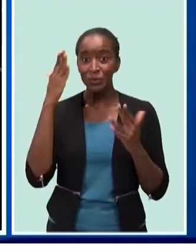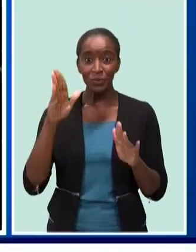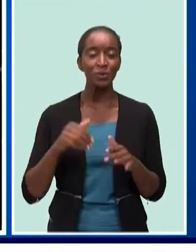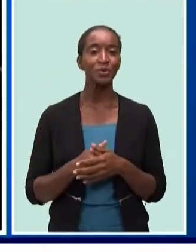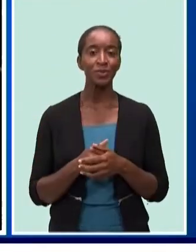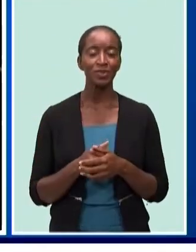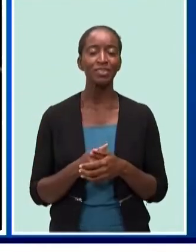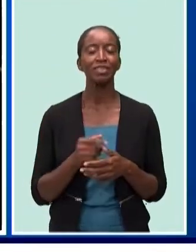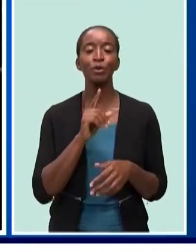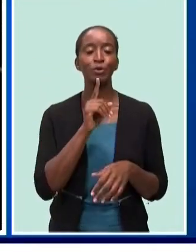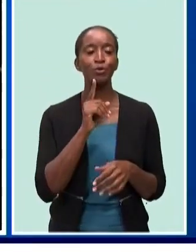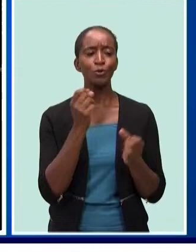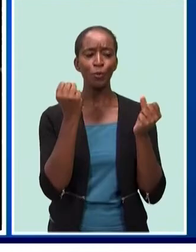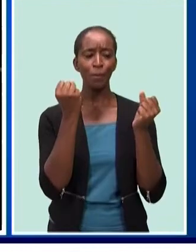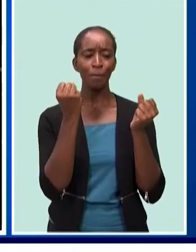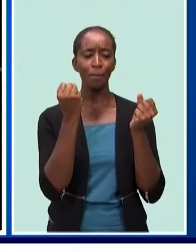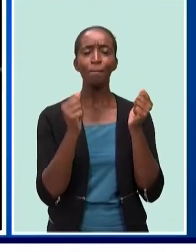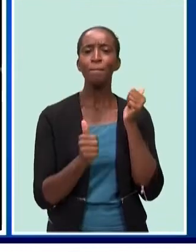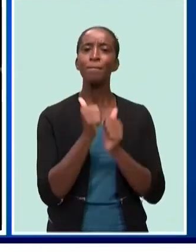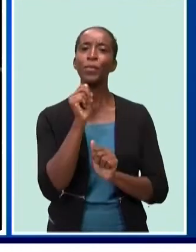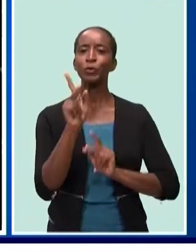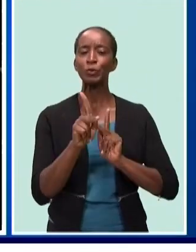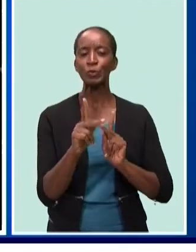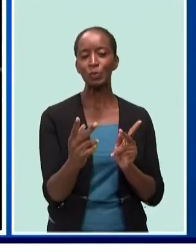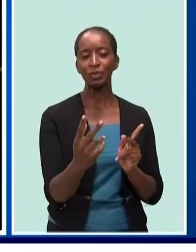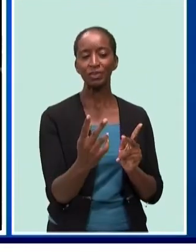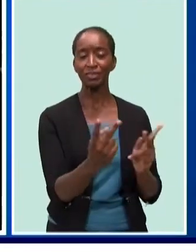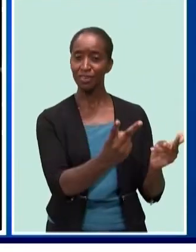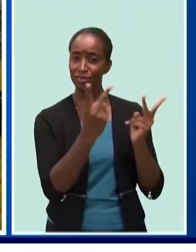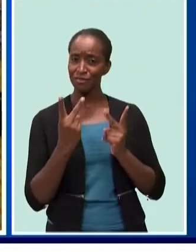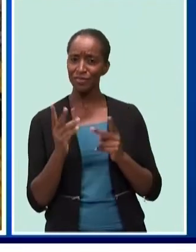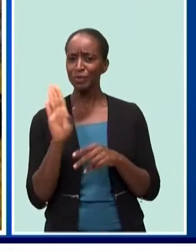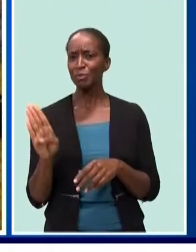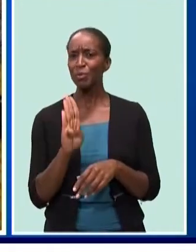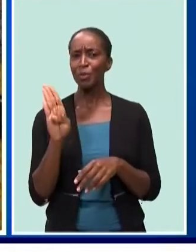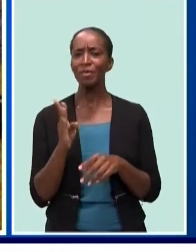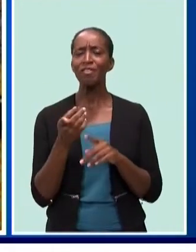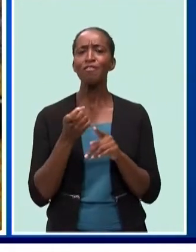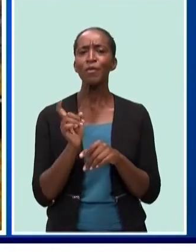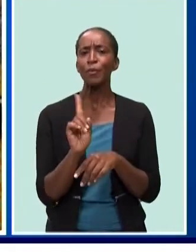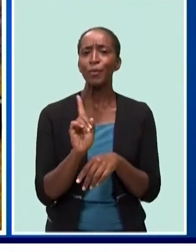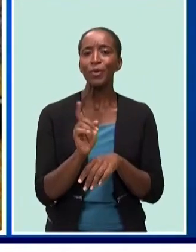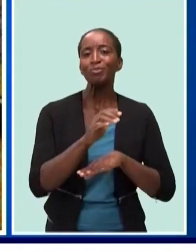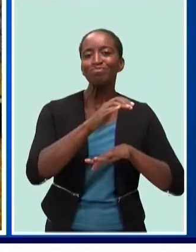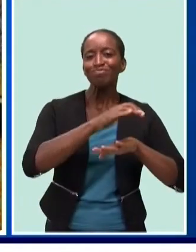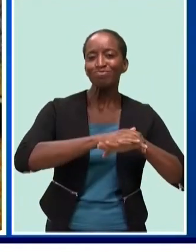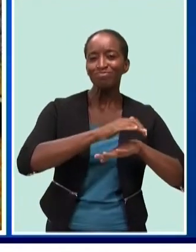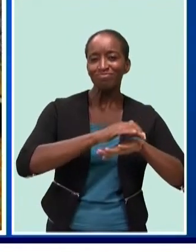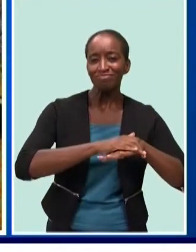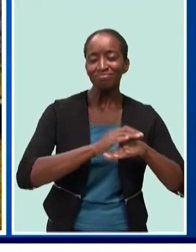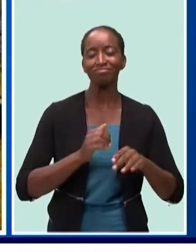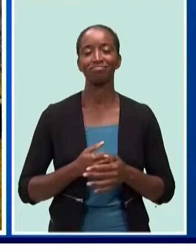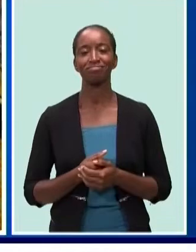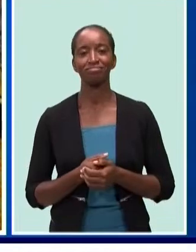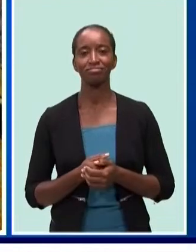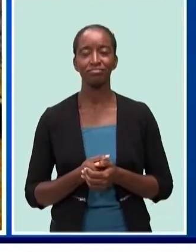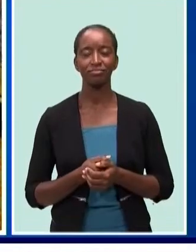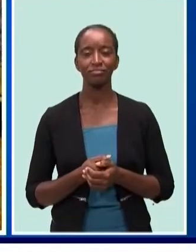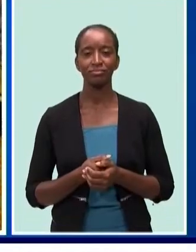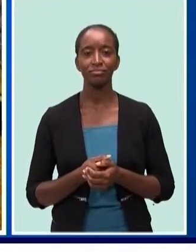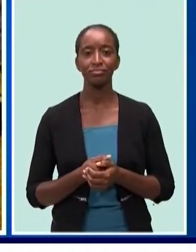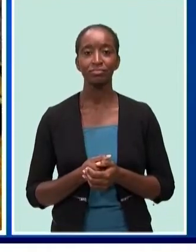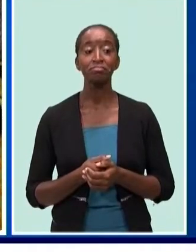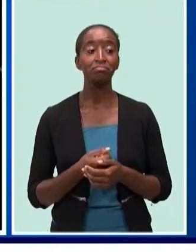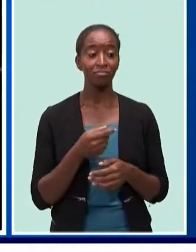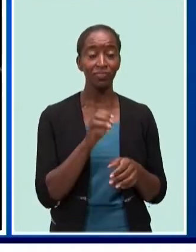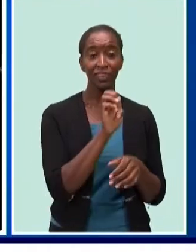be our #1 source market, and you know that Brexit can result in there being a fall